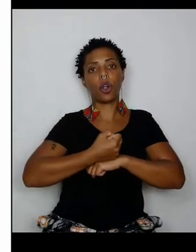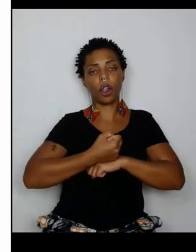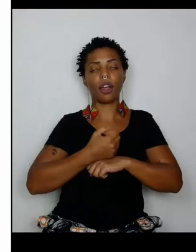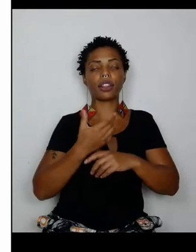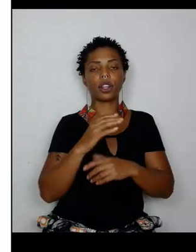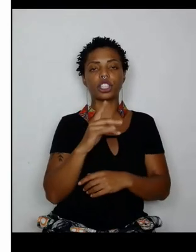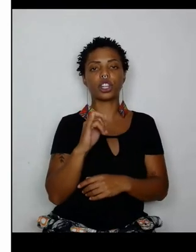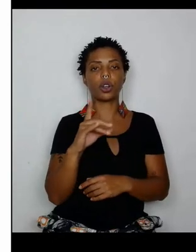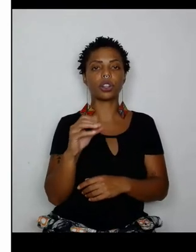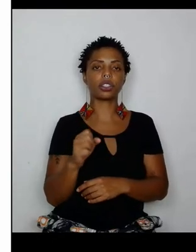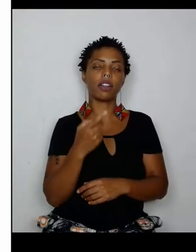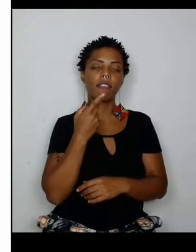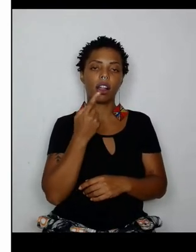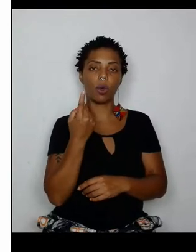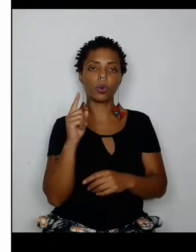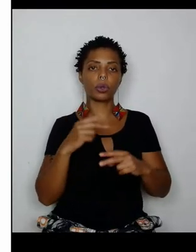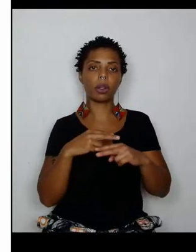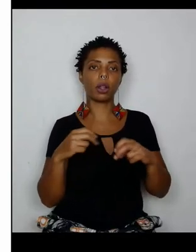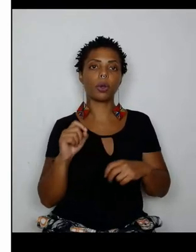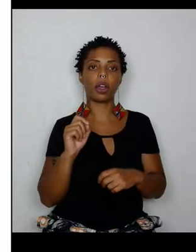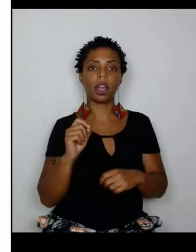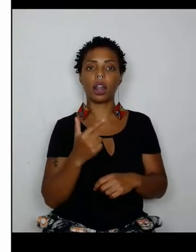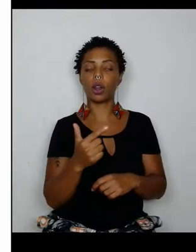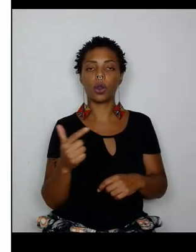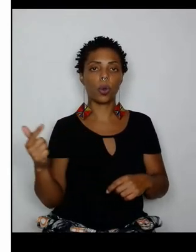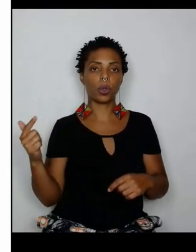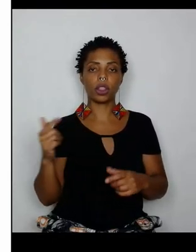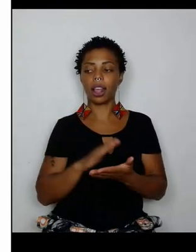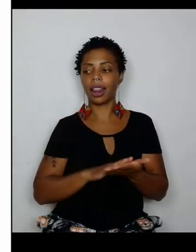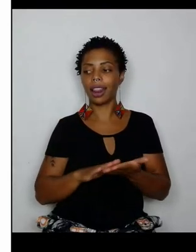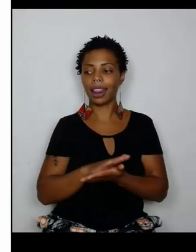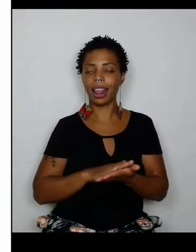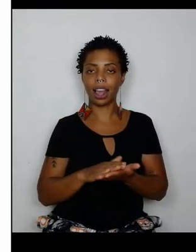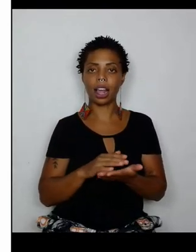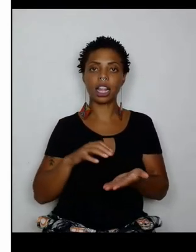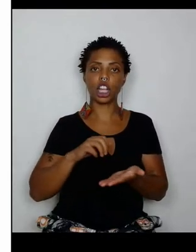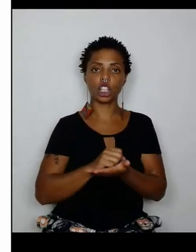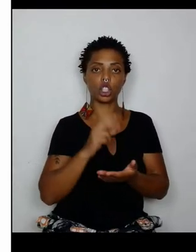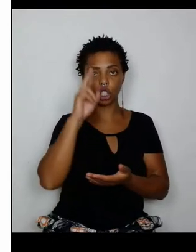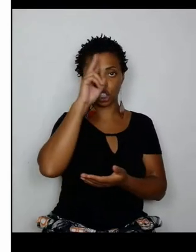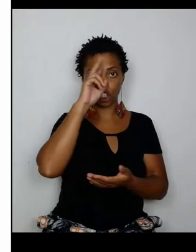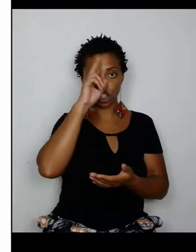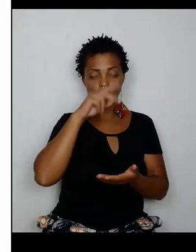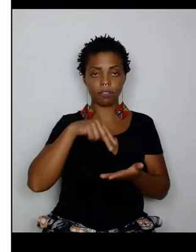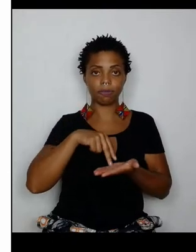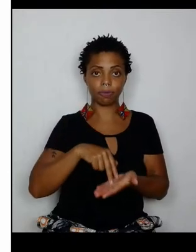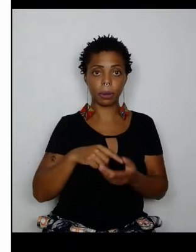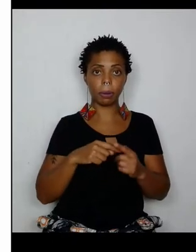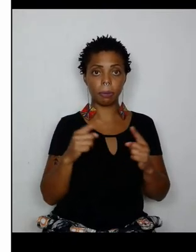any firm historical record a more compelling understanding of her life must remain speculative